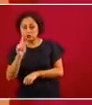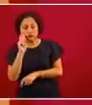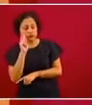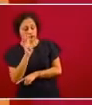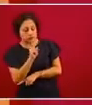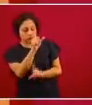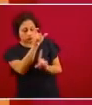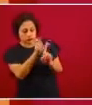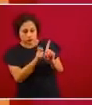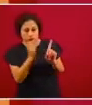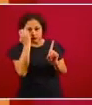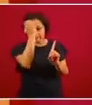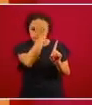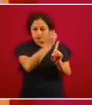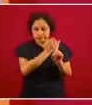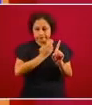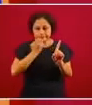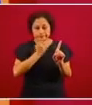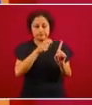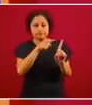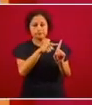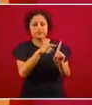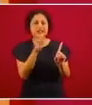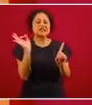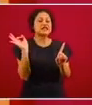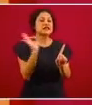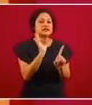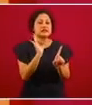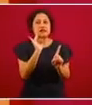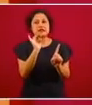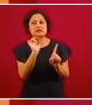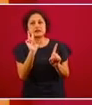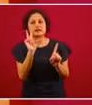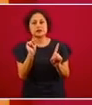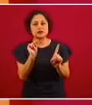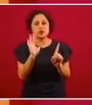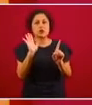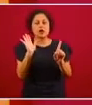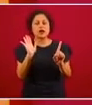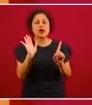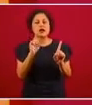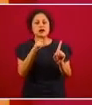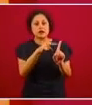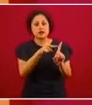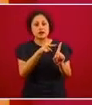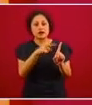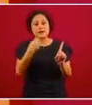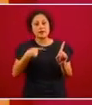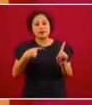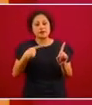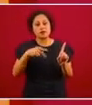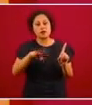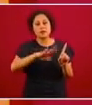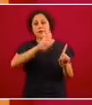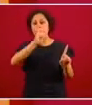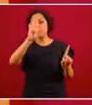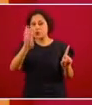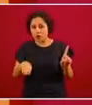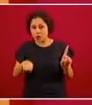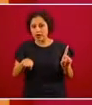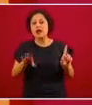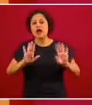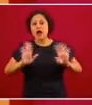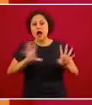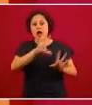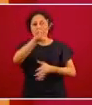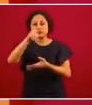reasonably suspect these people from having COVID, we will eventually